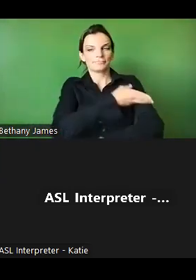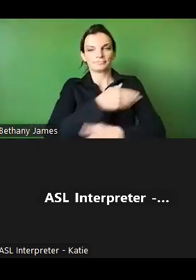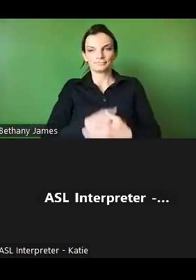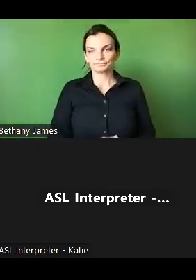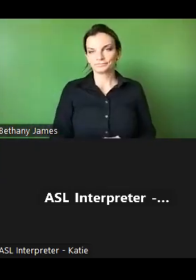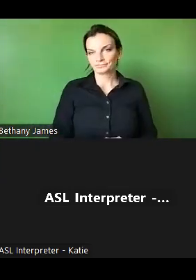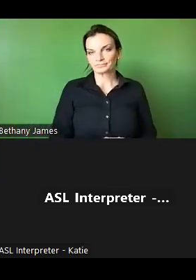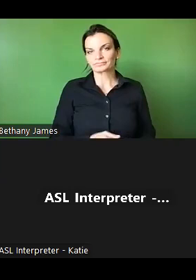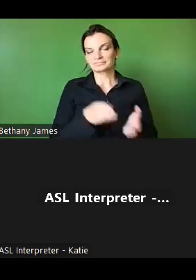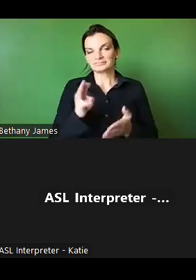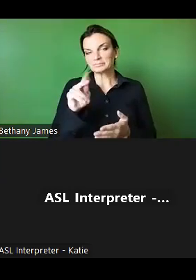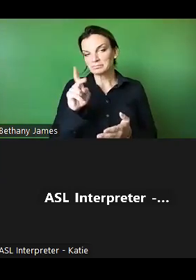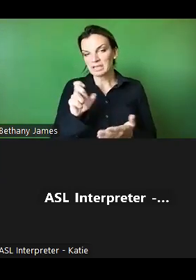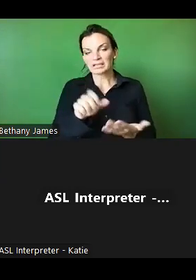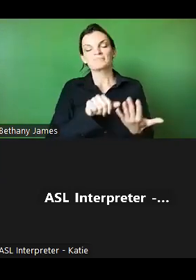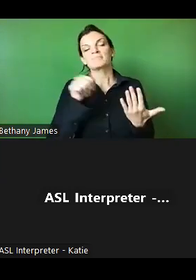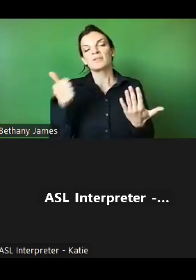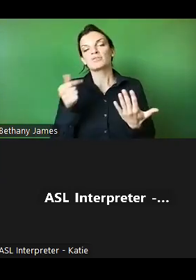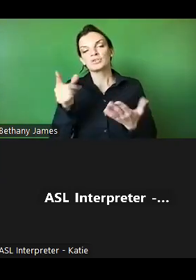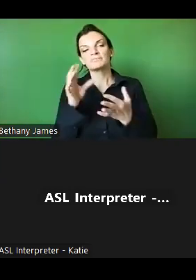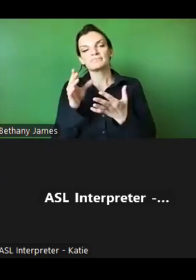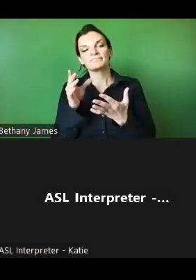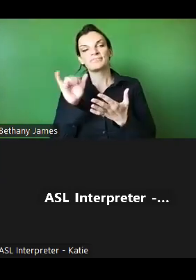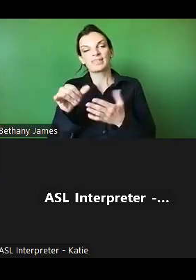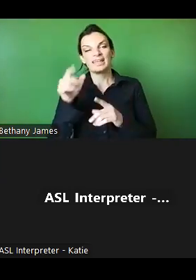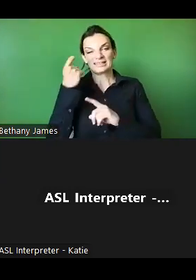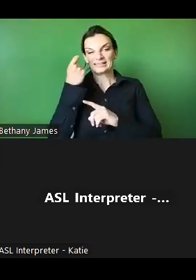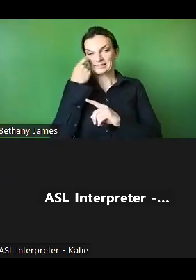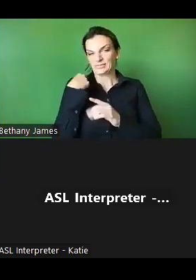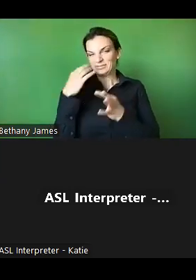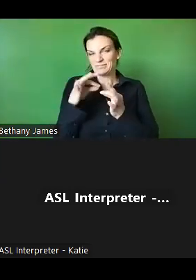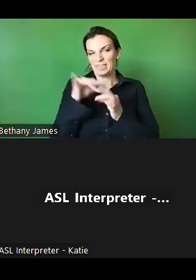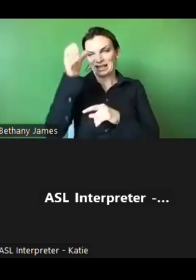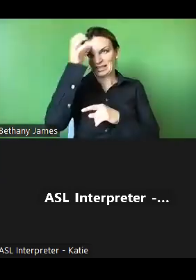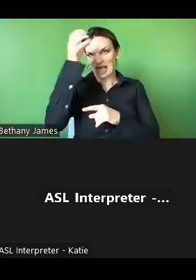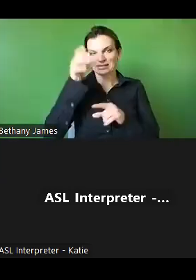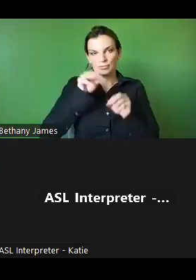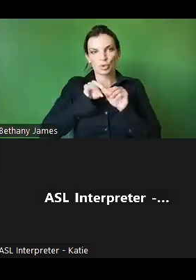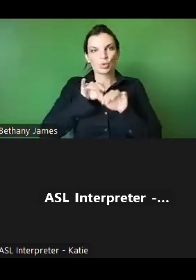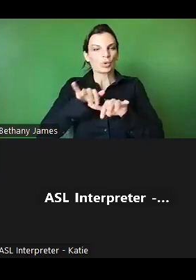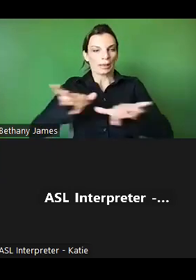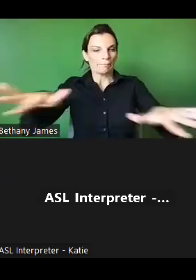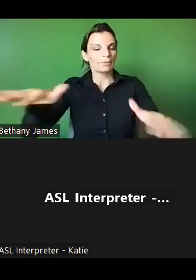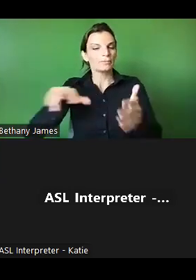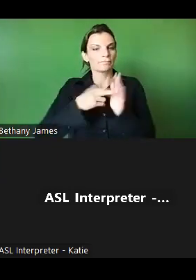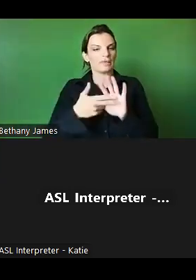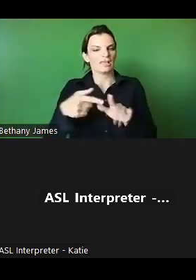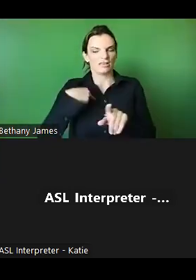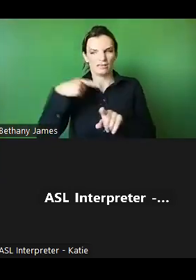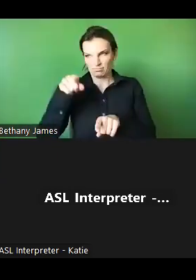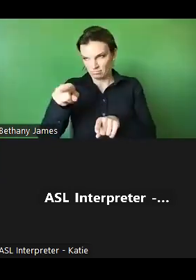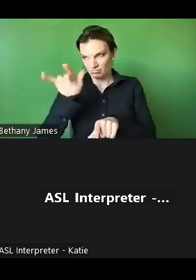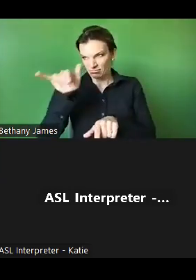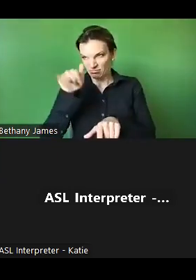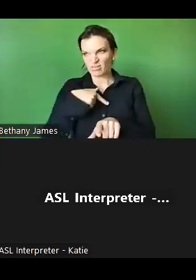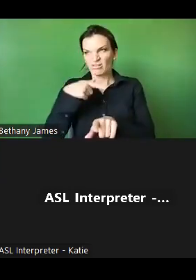may be contributing as well, including the concept creep we just mentioned, a certain contagion effect that can happen,